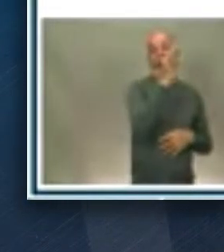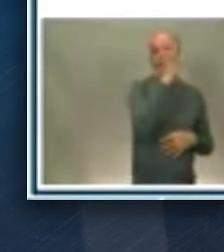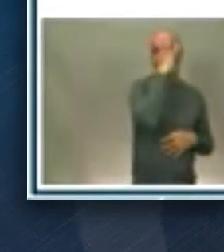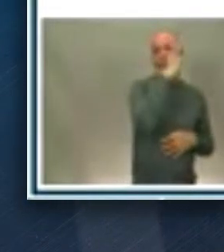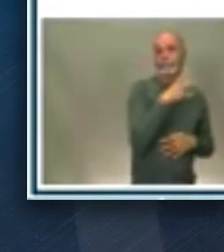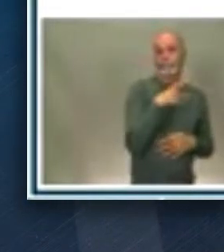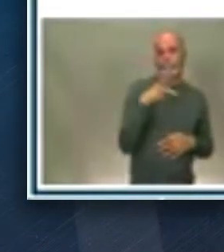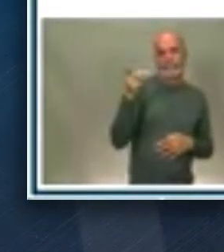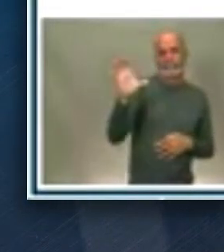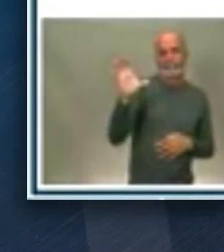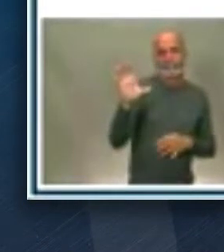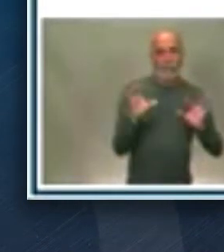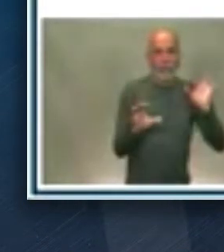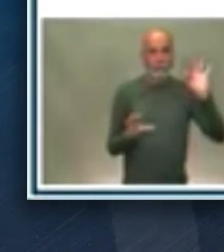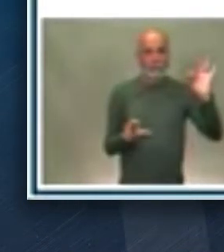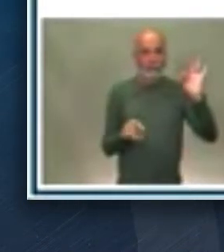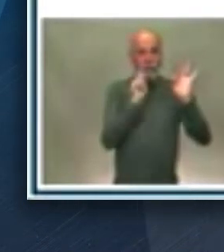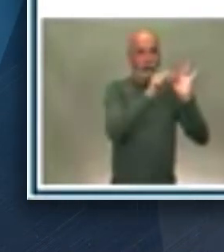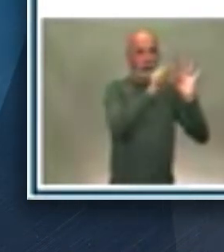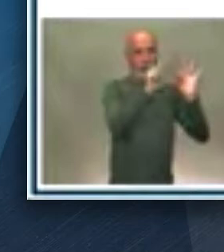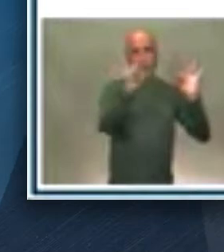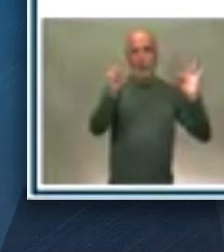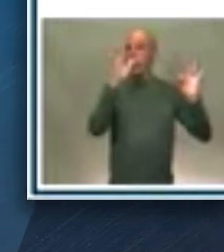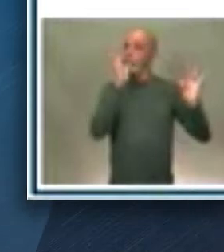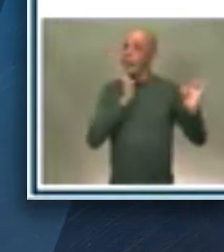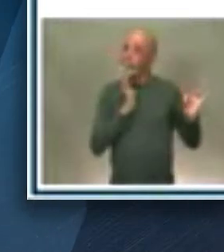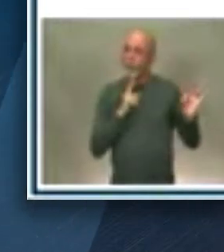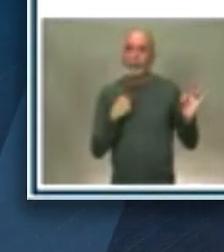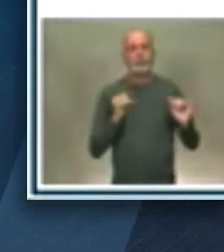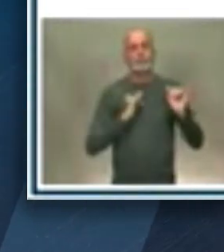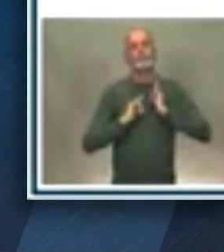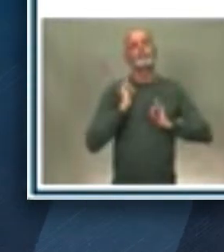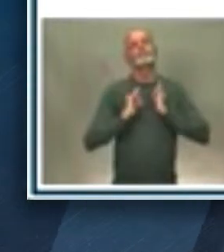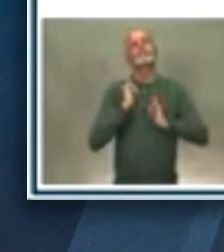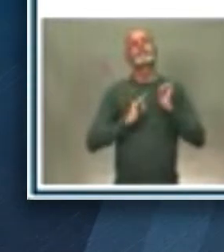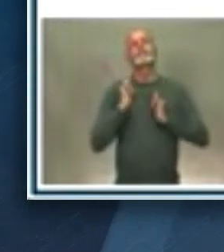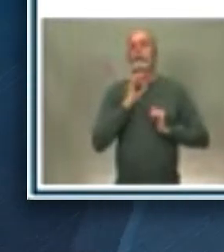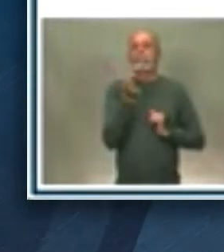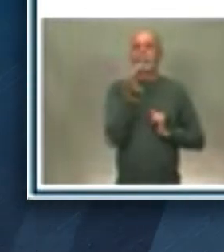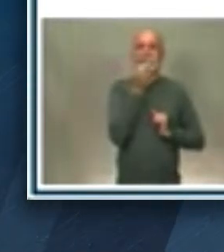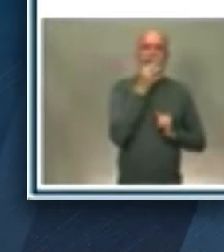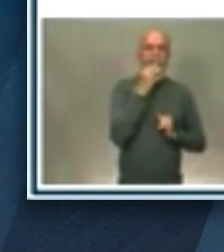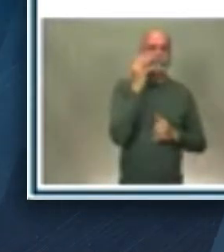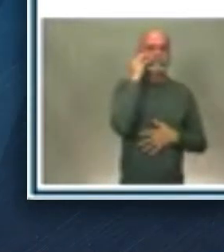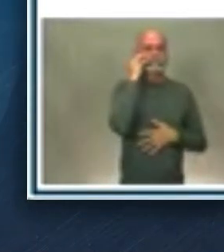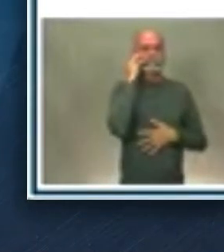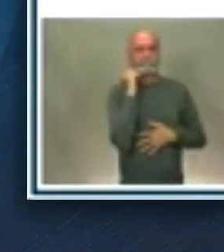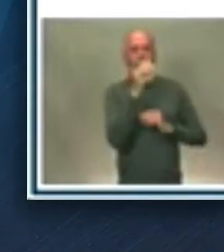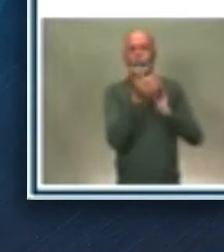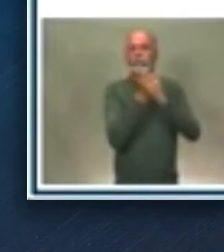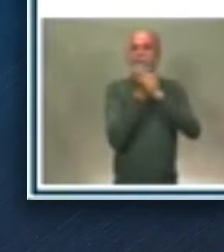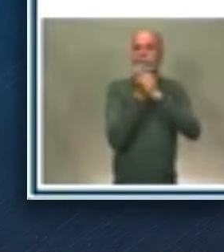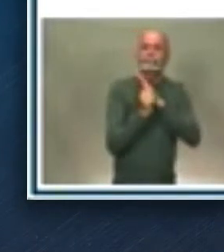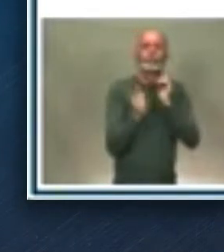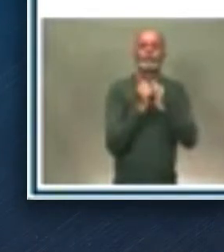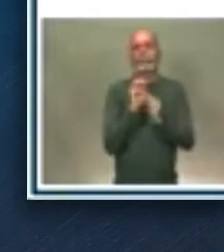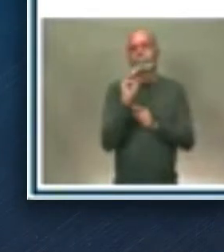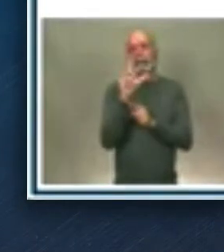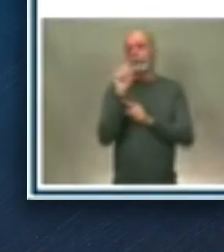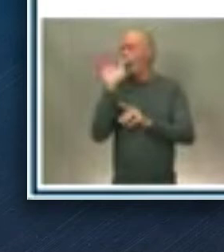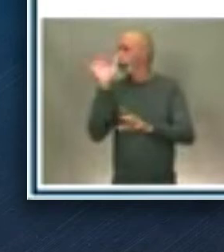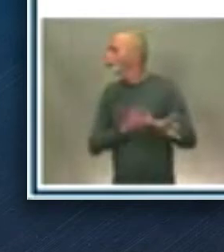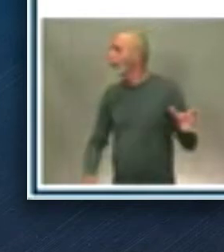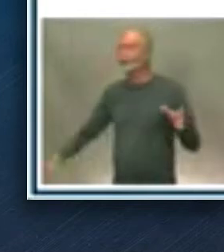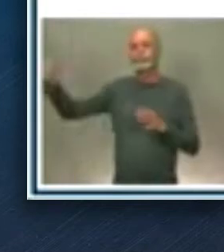have quality MLAs elected all across this province, and we'll have a very, very capable cabinet